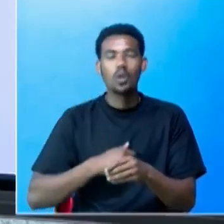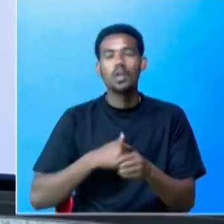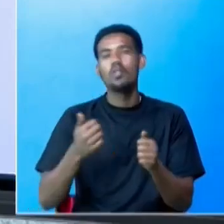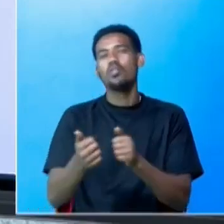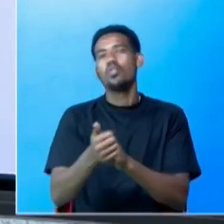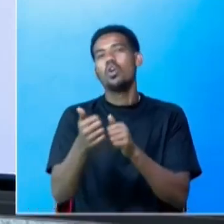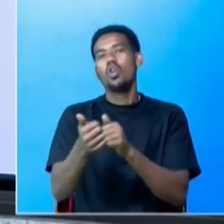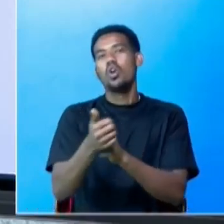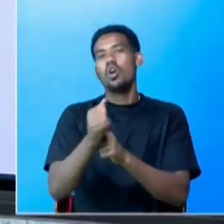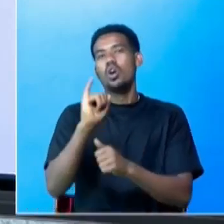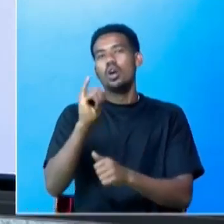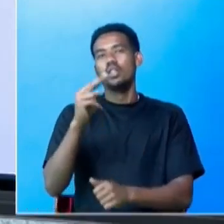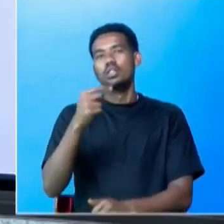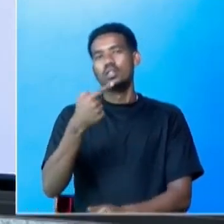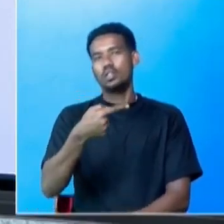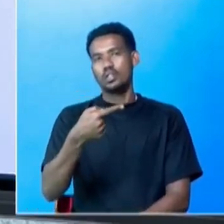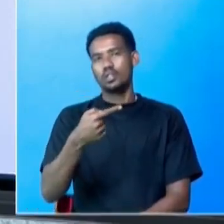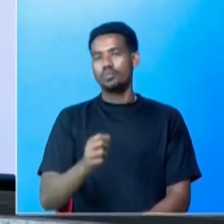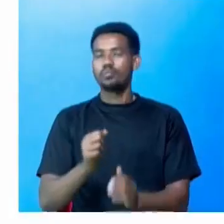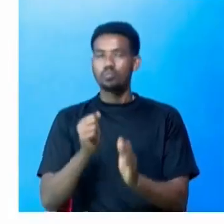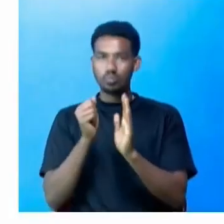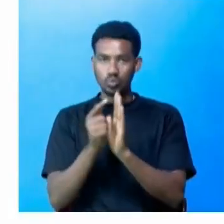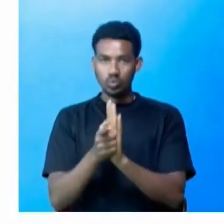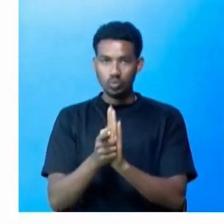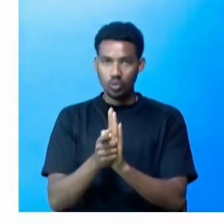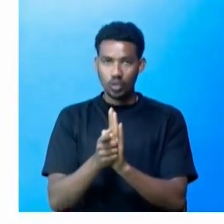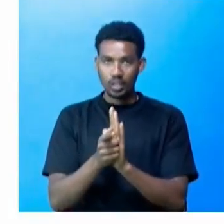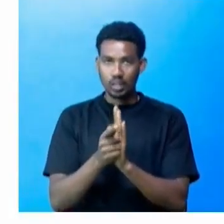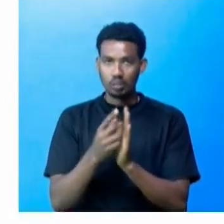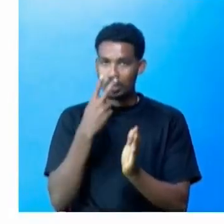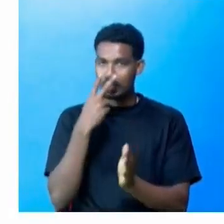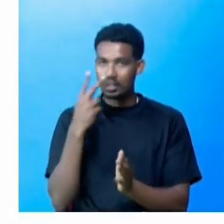ing. For example, here it is, run.